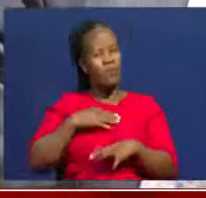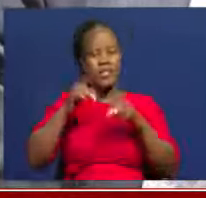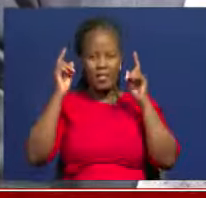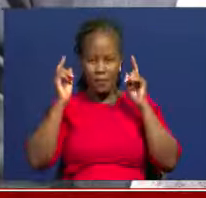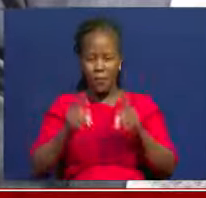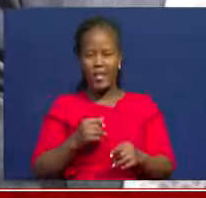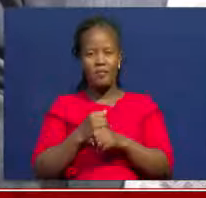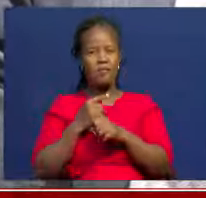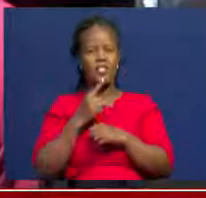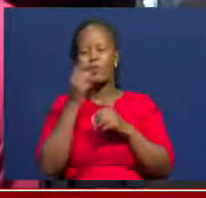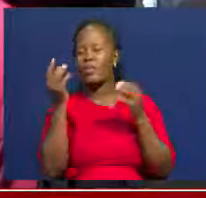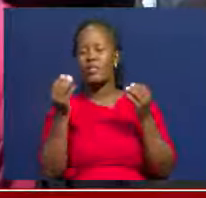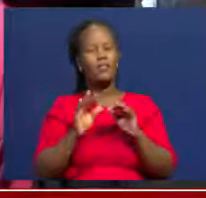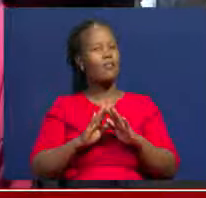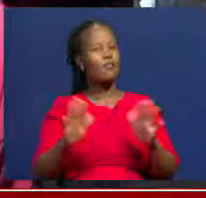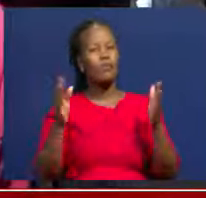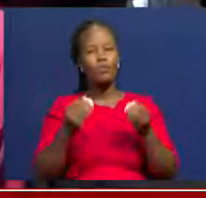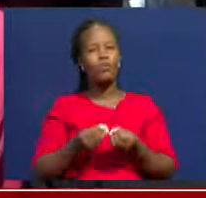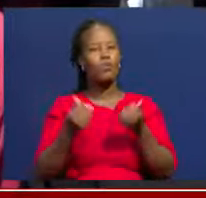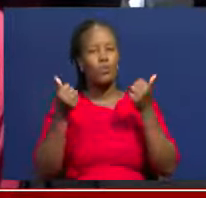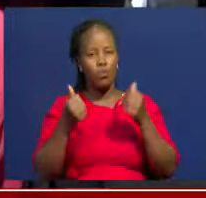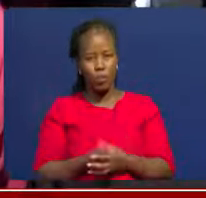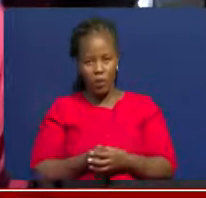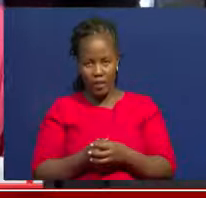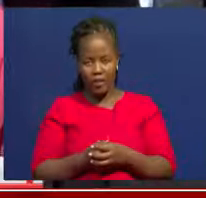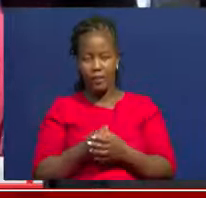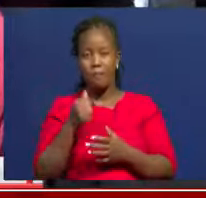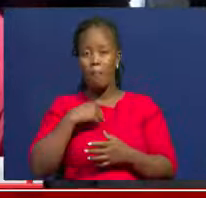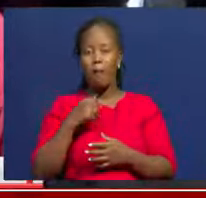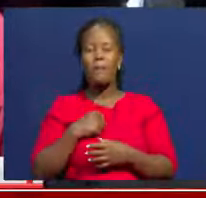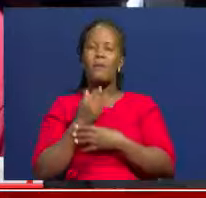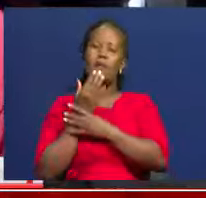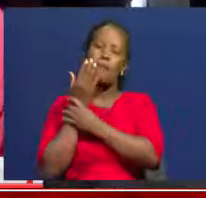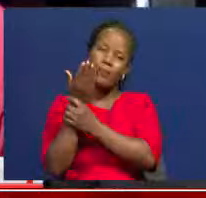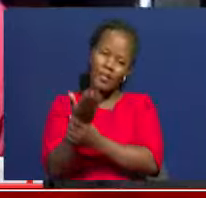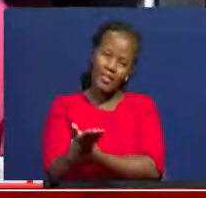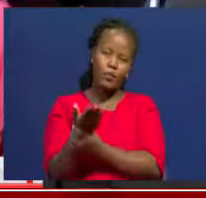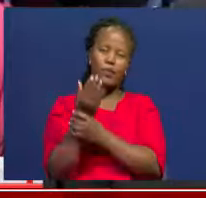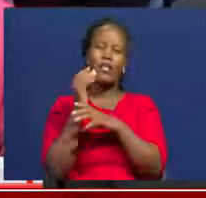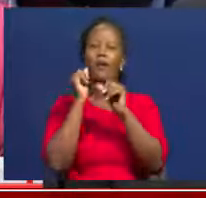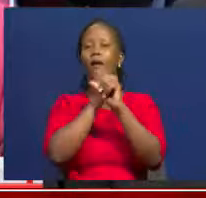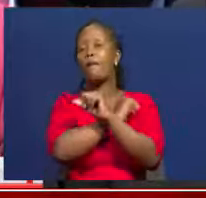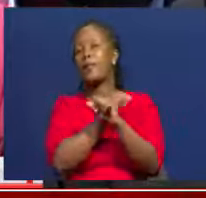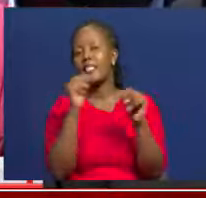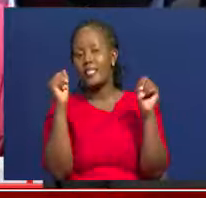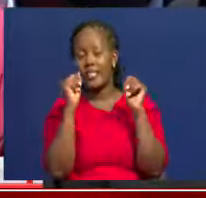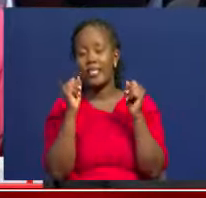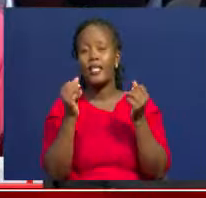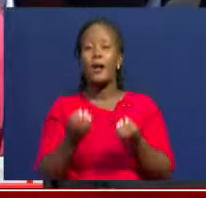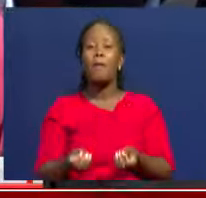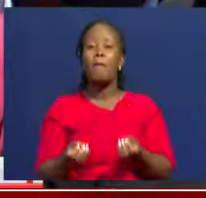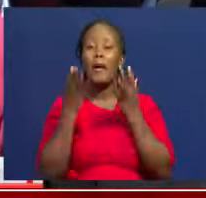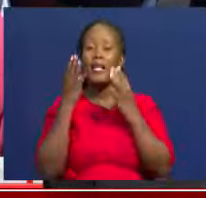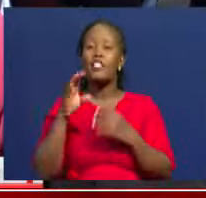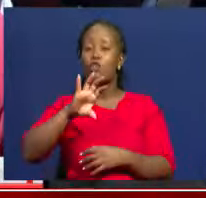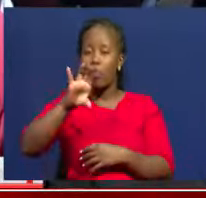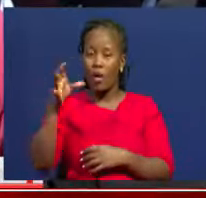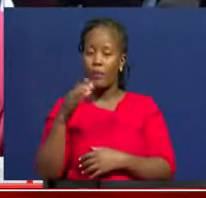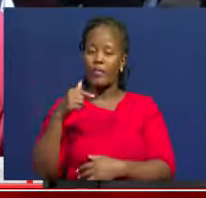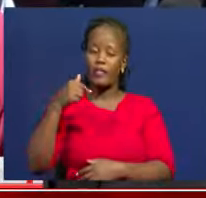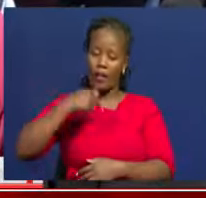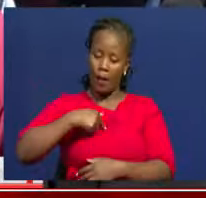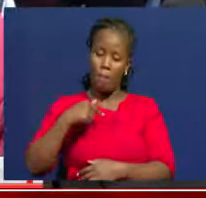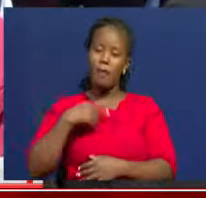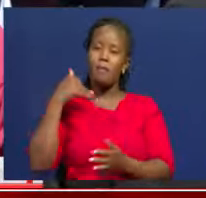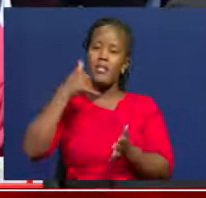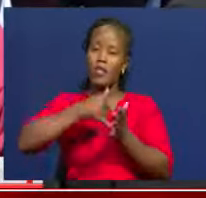thing once and for all. I want to ask and I want to plead to our president. Yes. Baringo County, I included, we